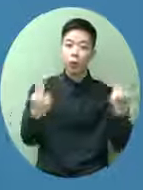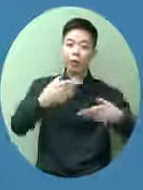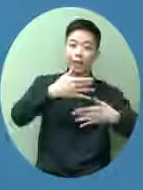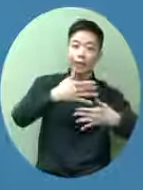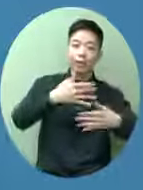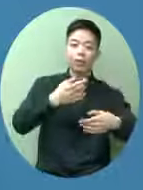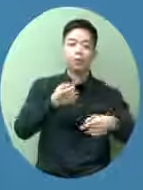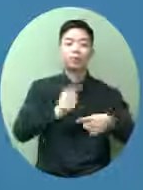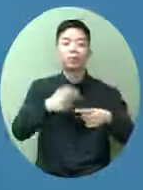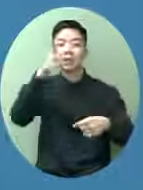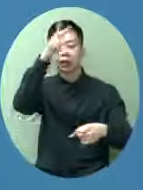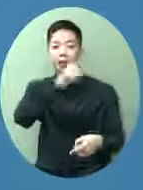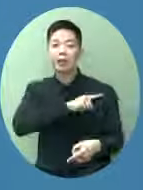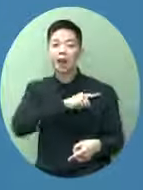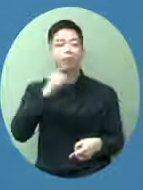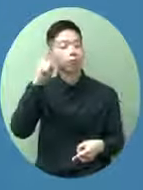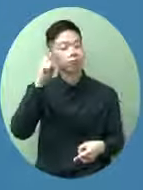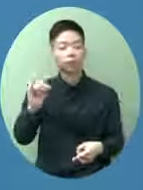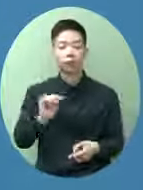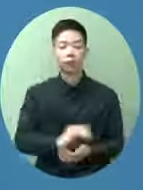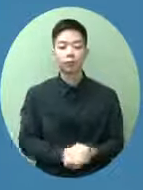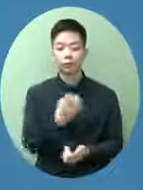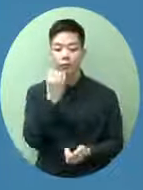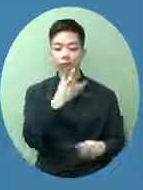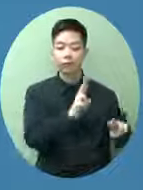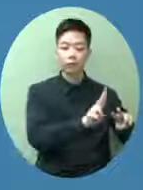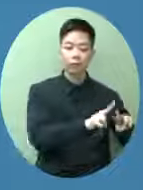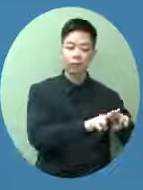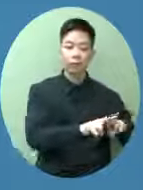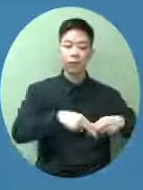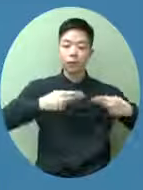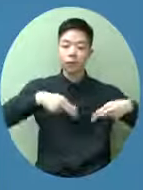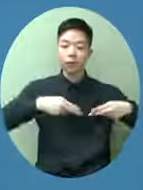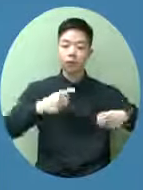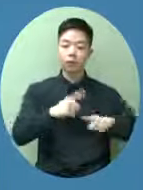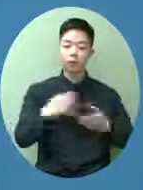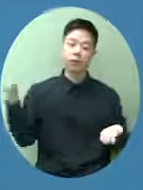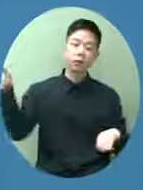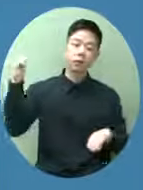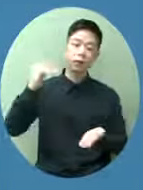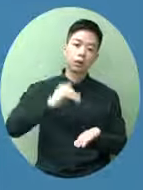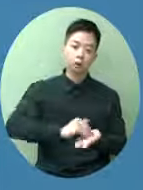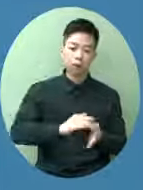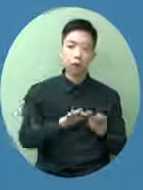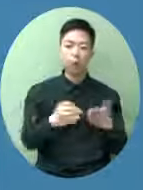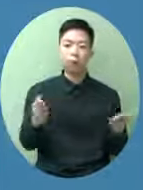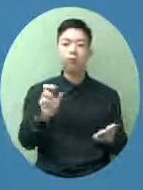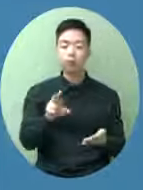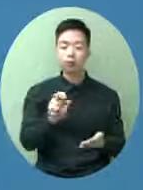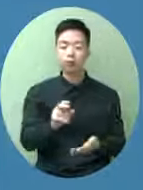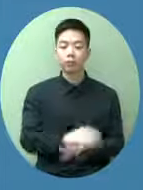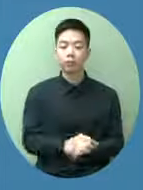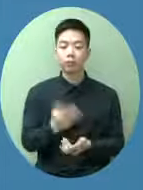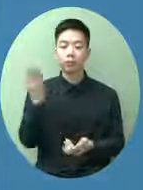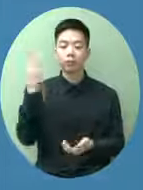because Hong Kong's border with the mainlandhave never been closedSince January last yearwe managed to maintain